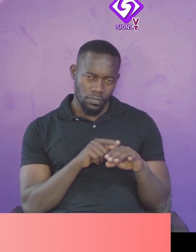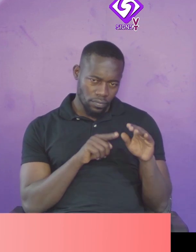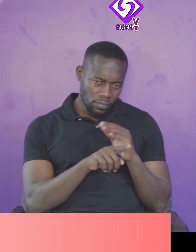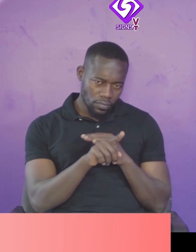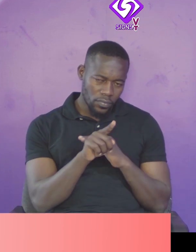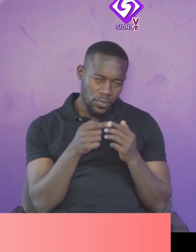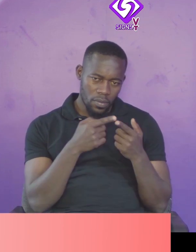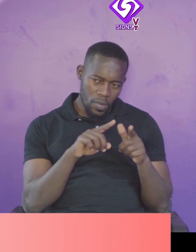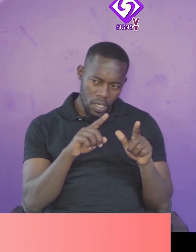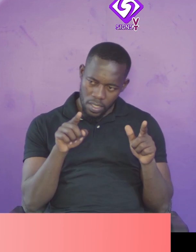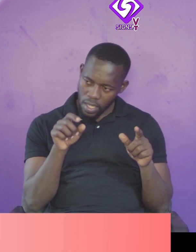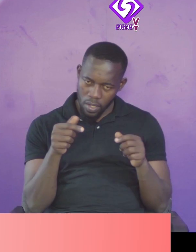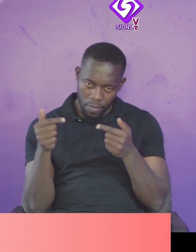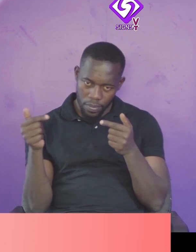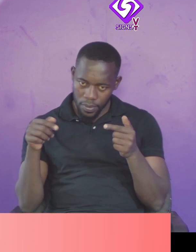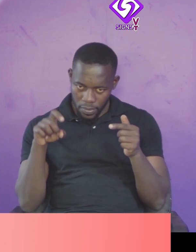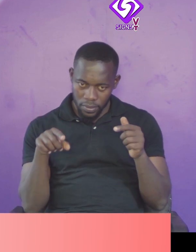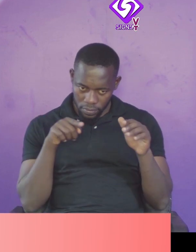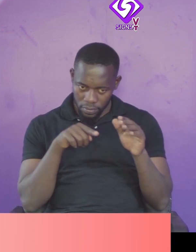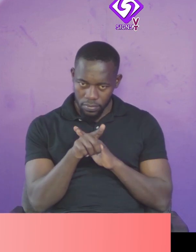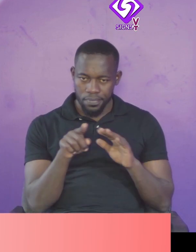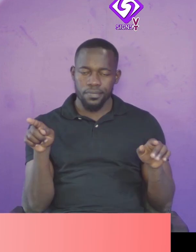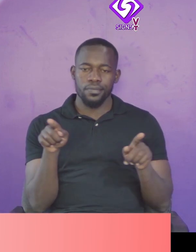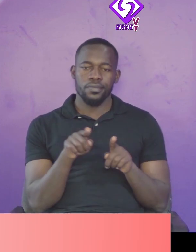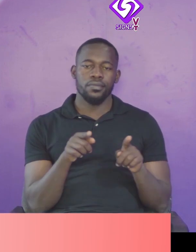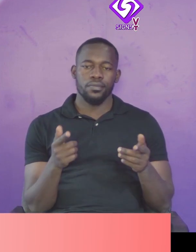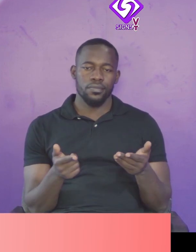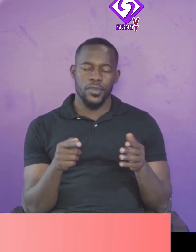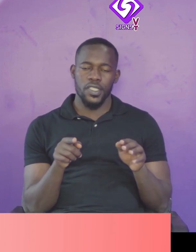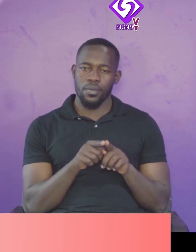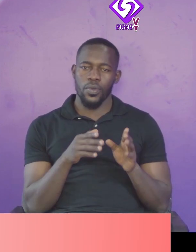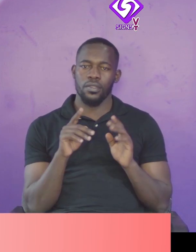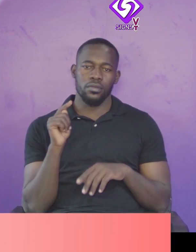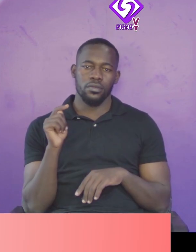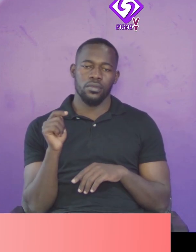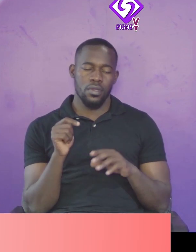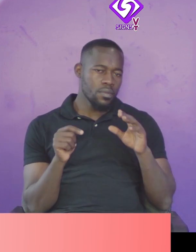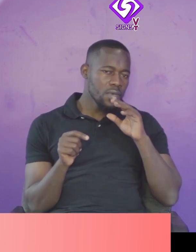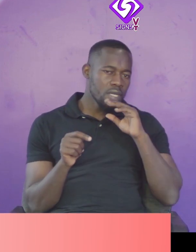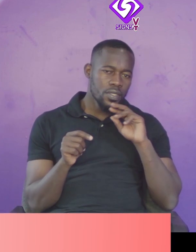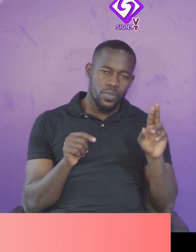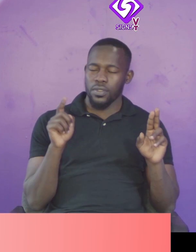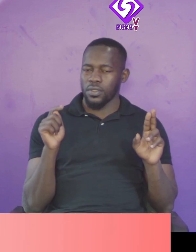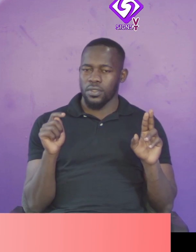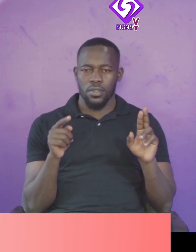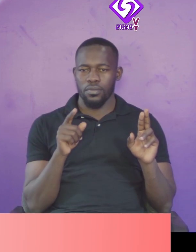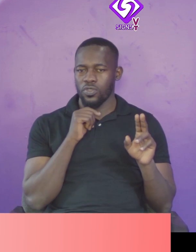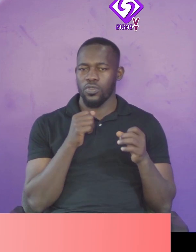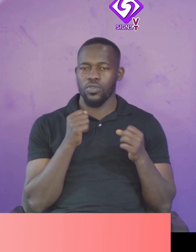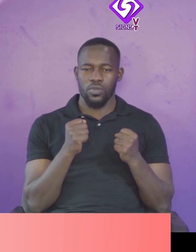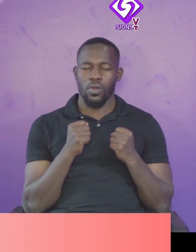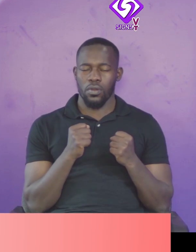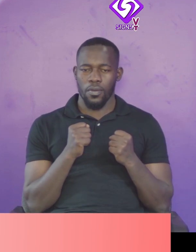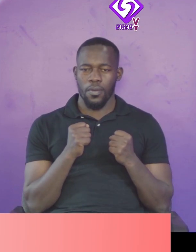will concede. So that is the same thing that is happening to Tottenham. I think these two teams are not so stable. Then